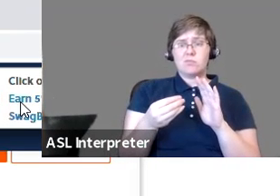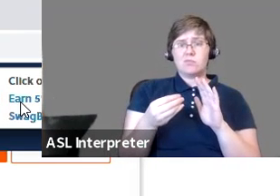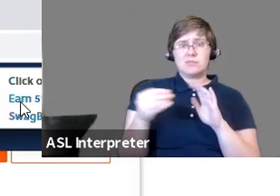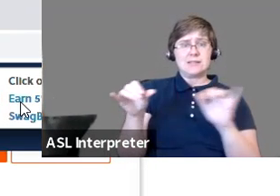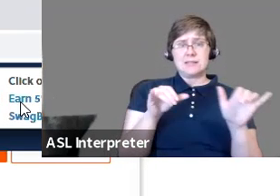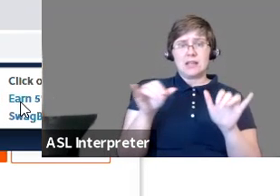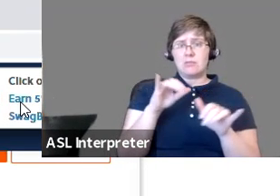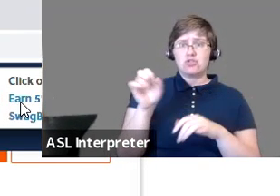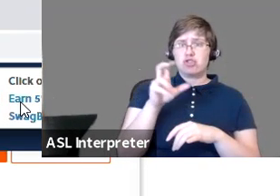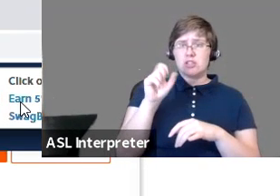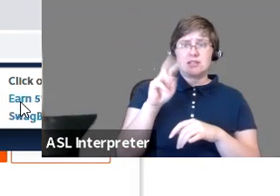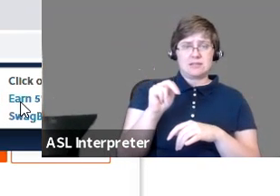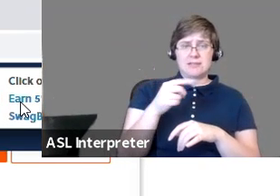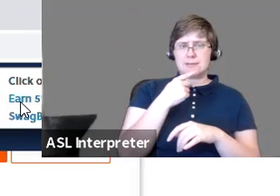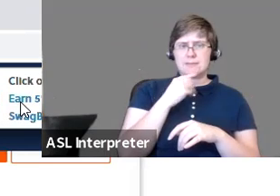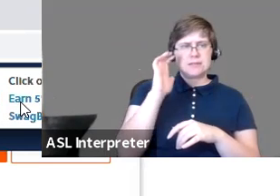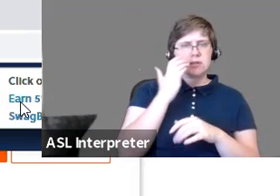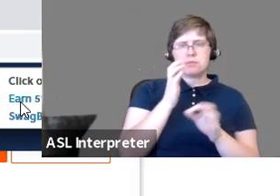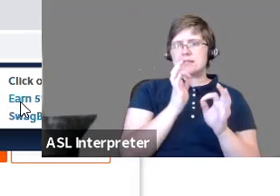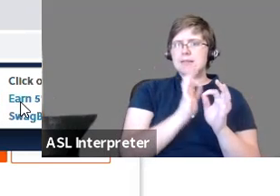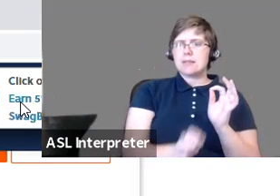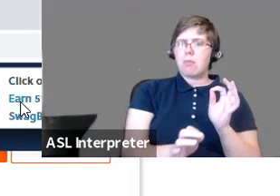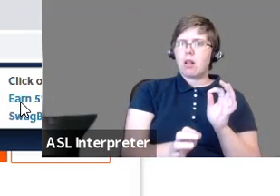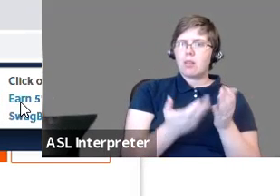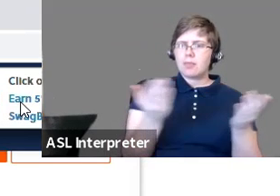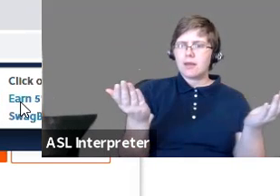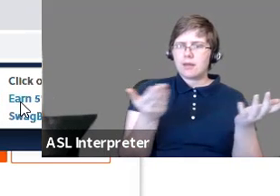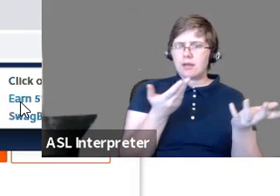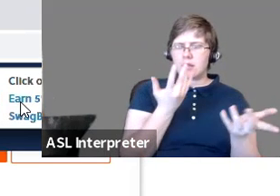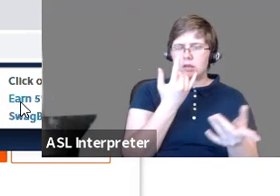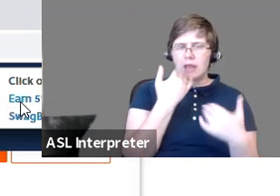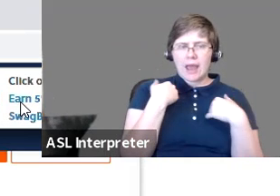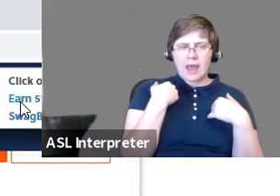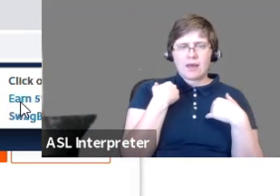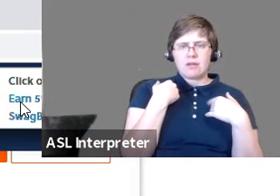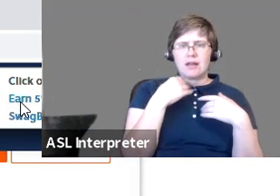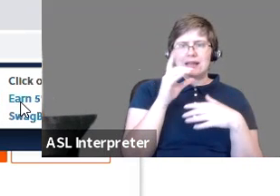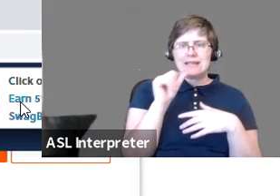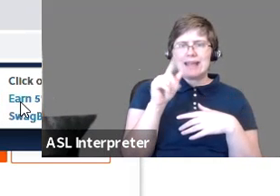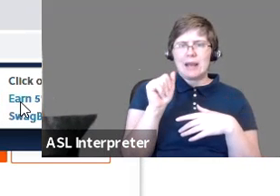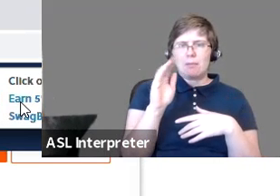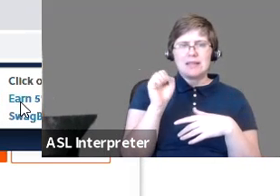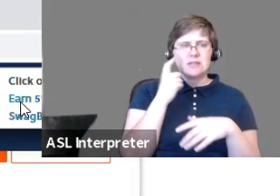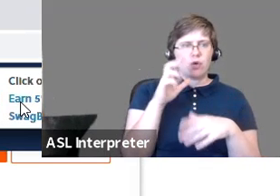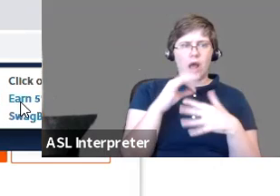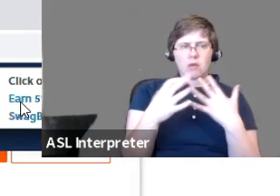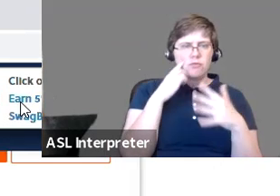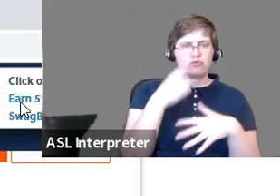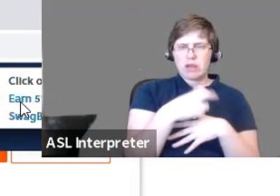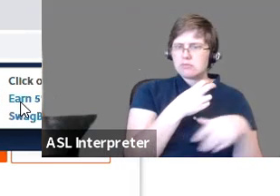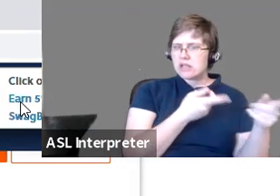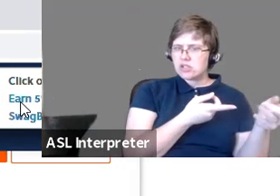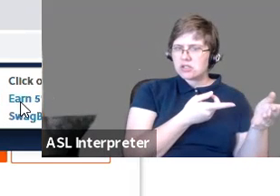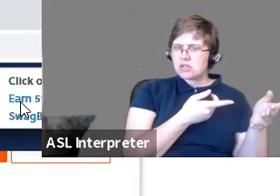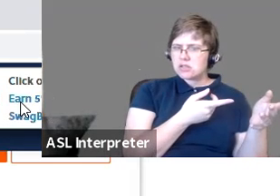to Justin's point that it seems like such a simple thing to have a database of transportation options.